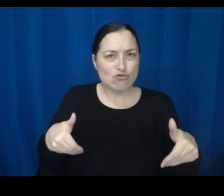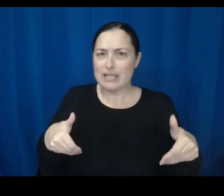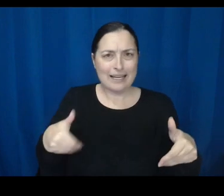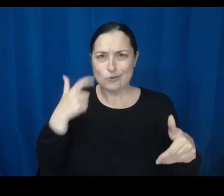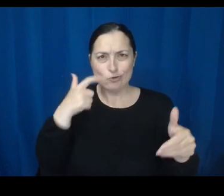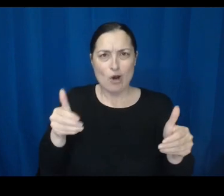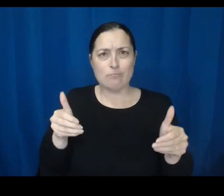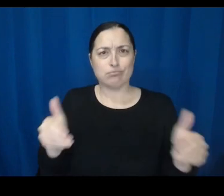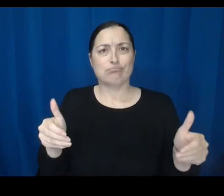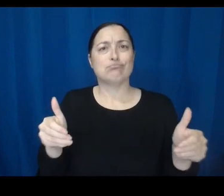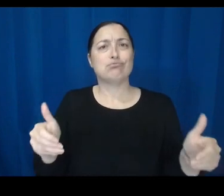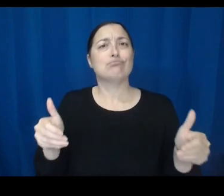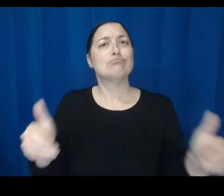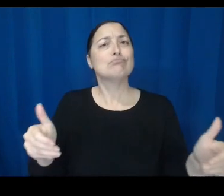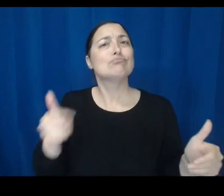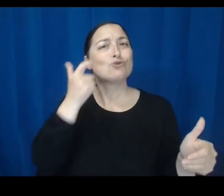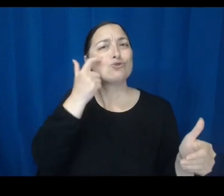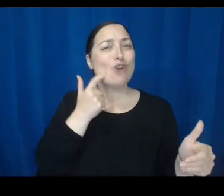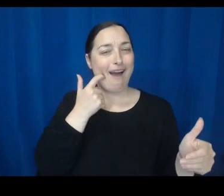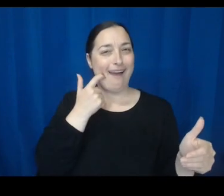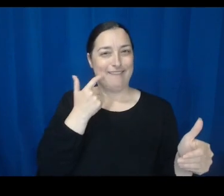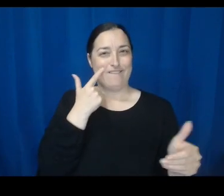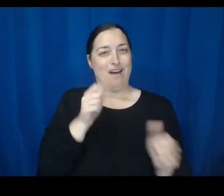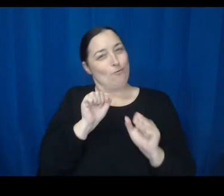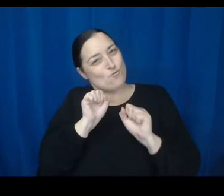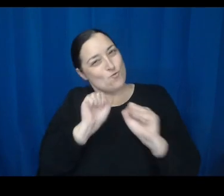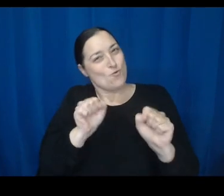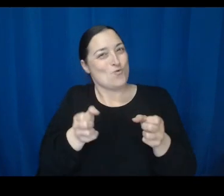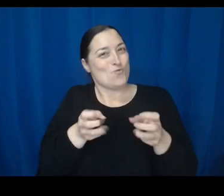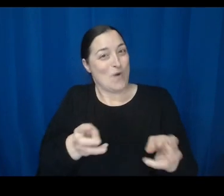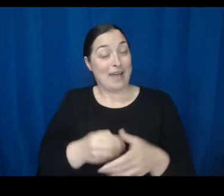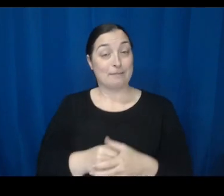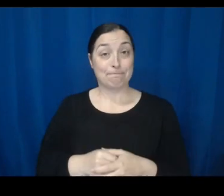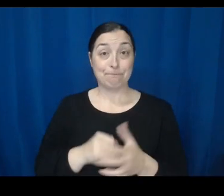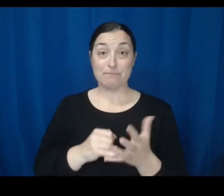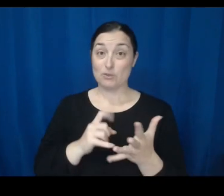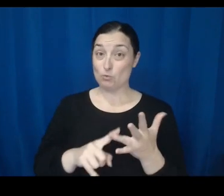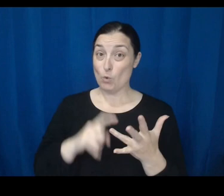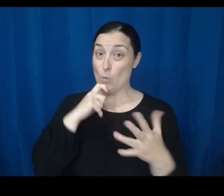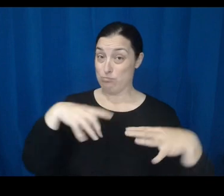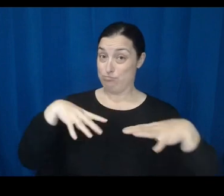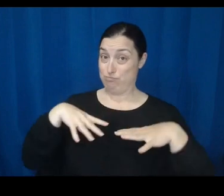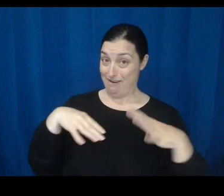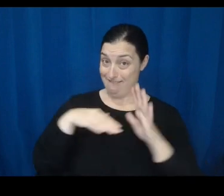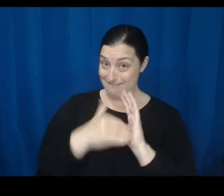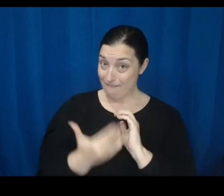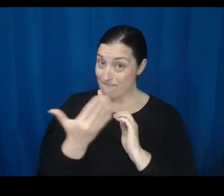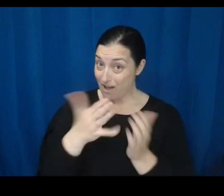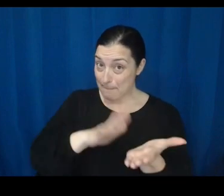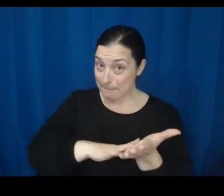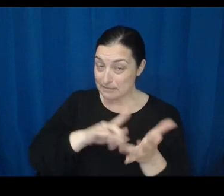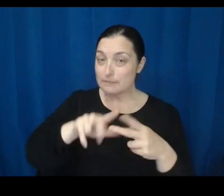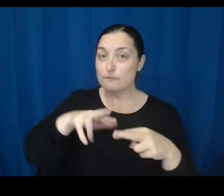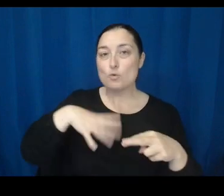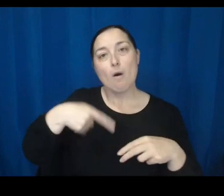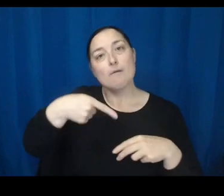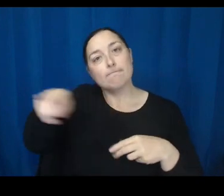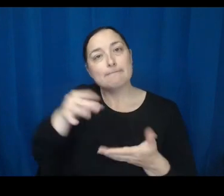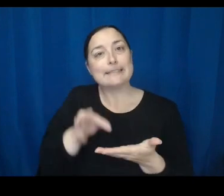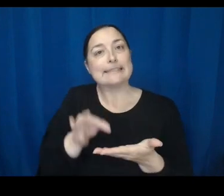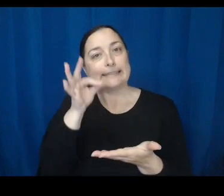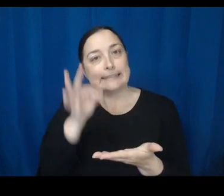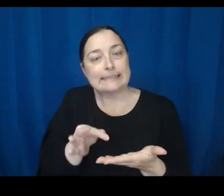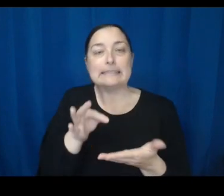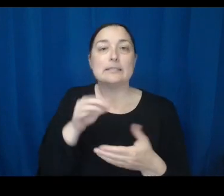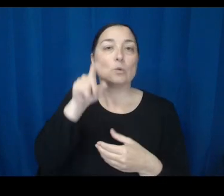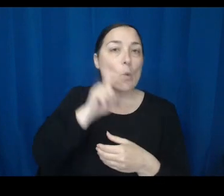approach. Yeah, so that's going to bring us to our break now. So you've got 5 minutes if you'd like to go and get a cup of tea, a glass of water.